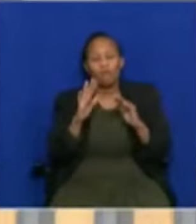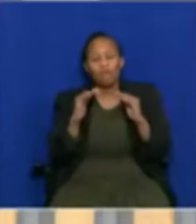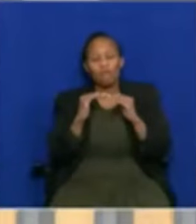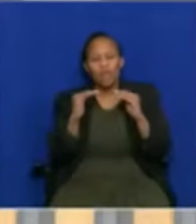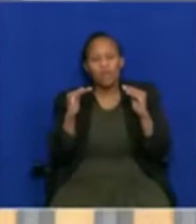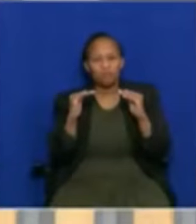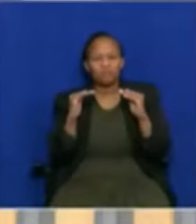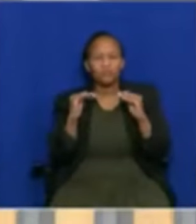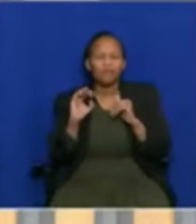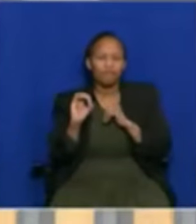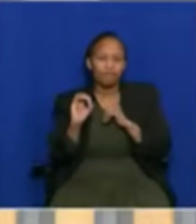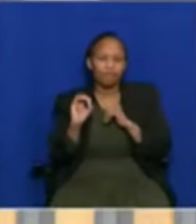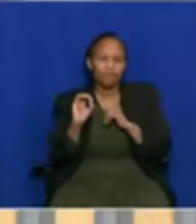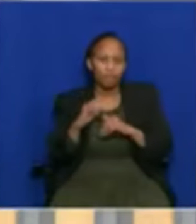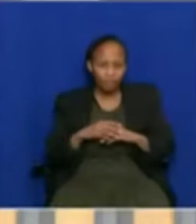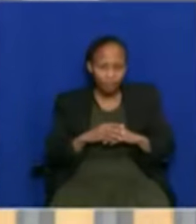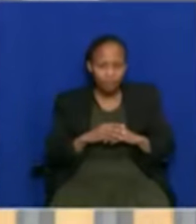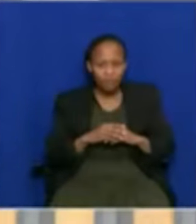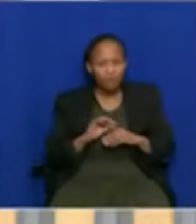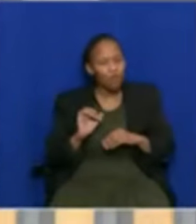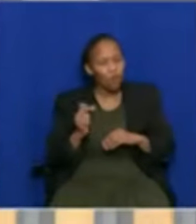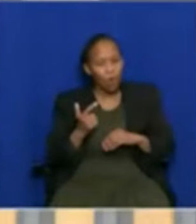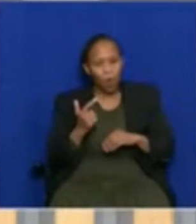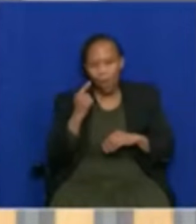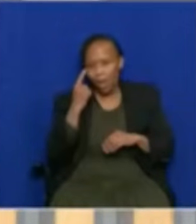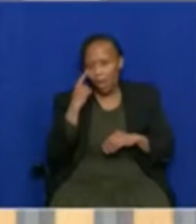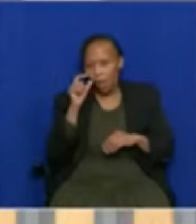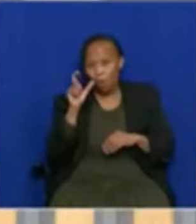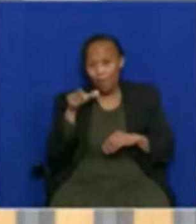treating all witnesses.